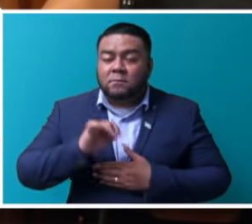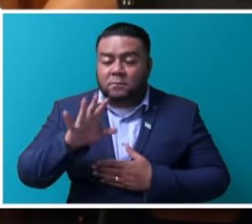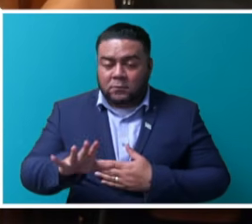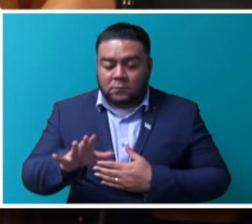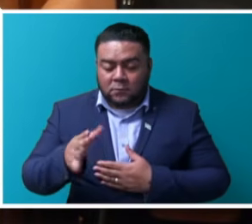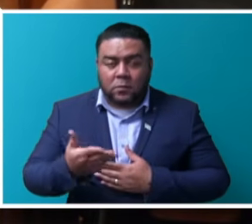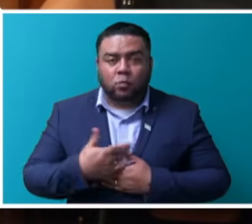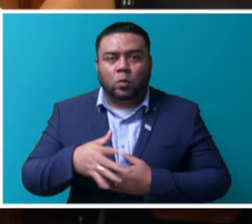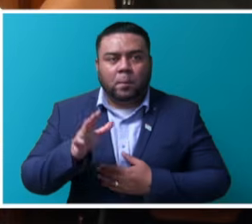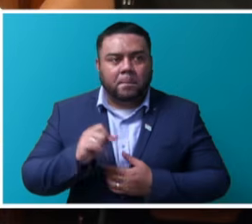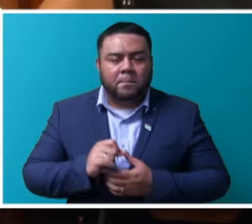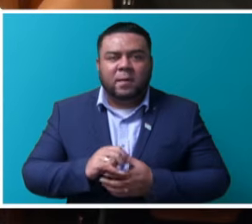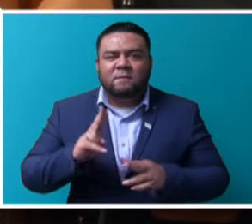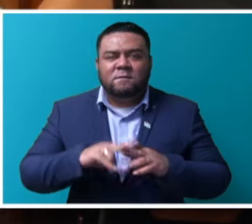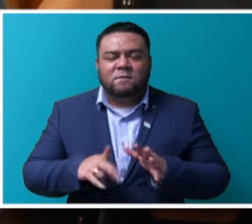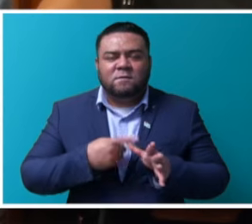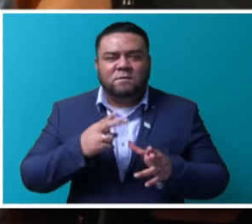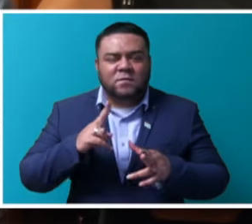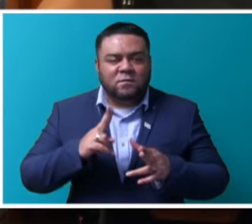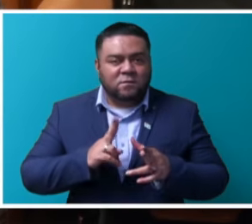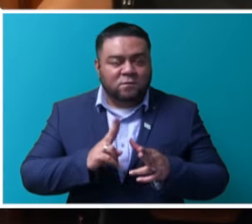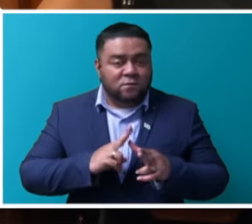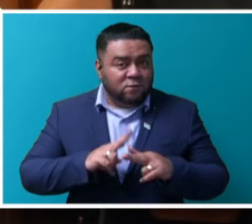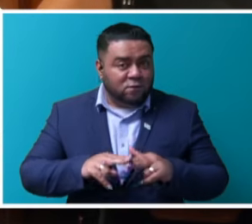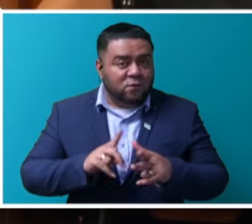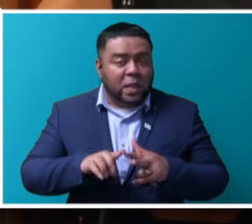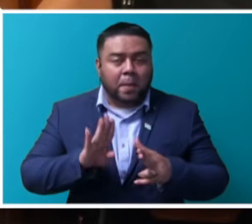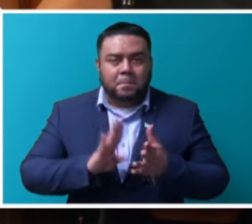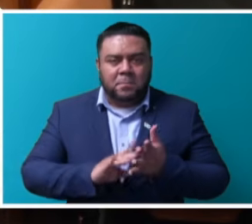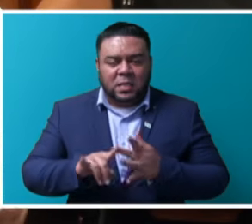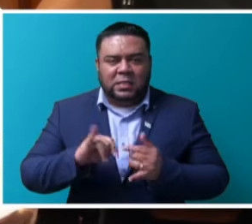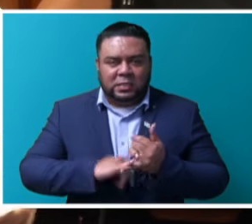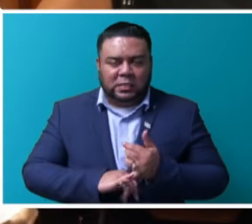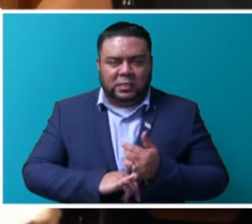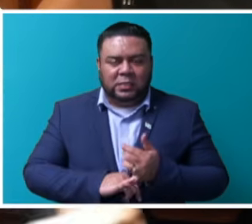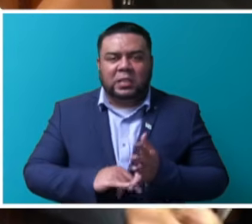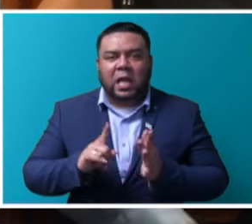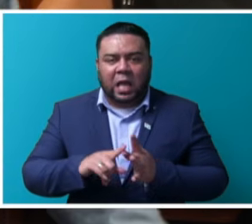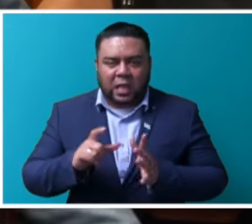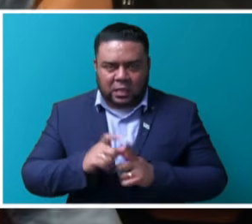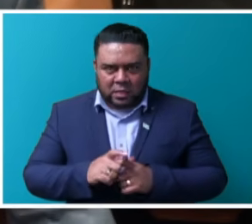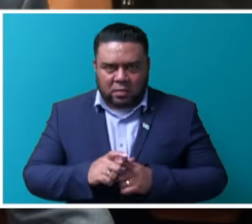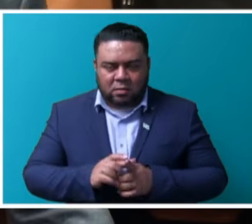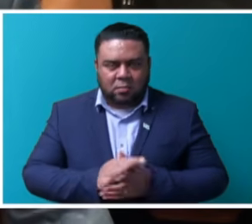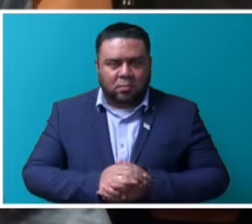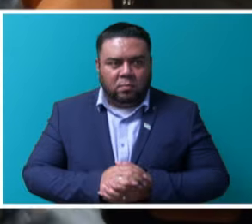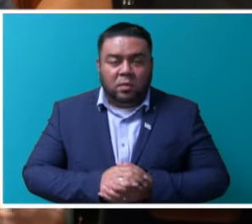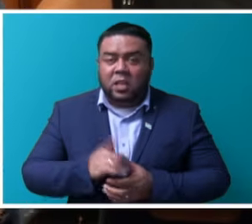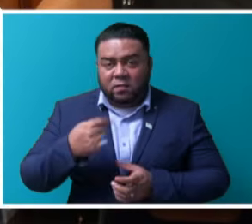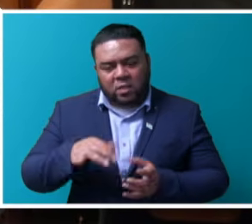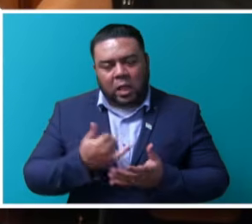with active FEMIS IDs. Once a student leaves school, their subsidy will automatically